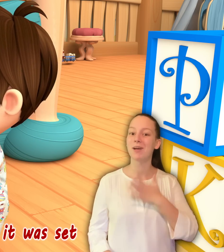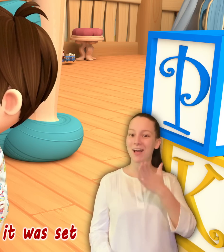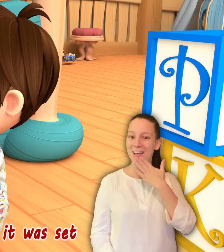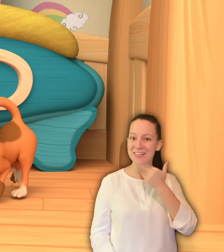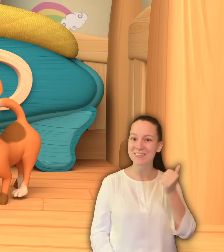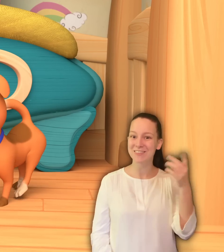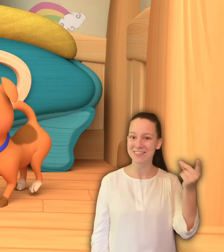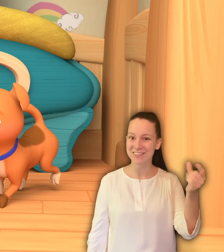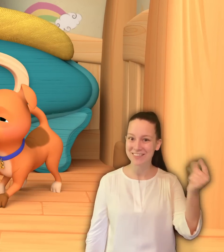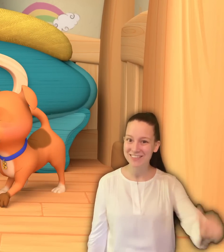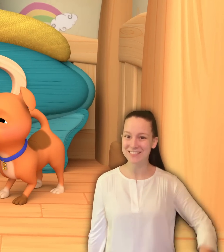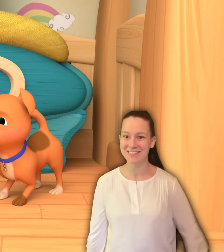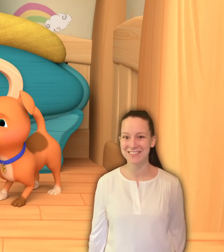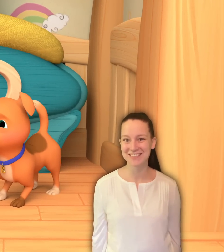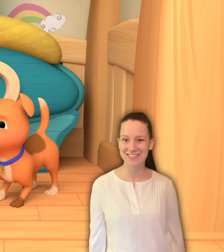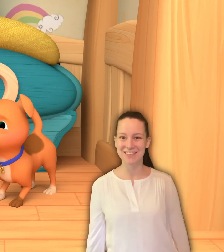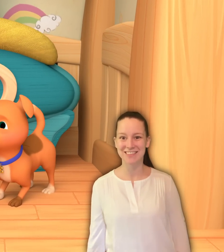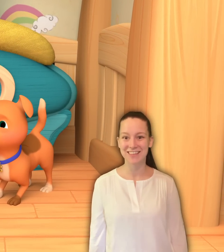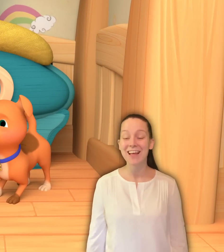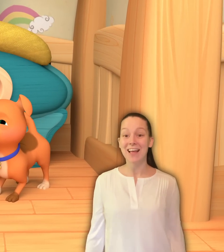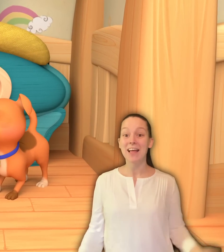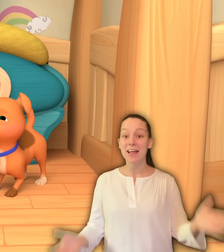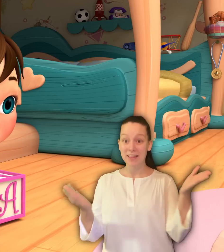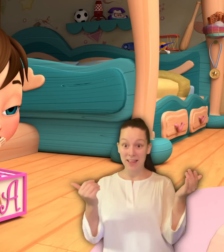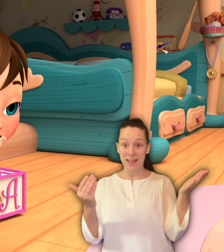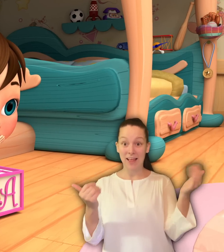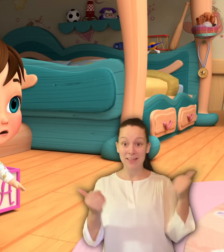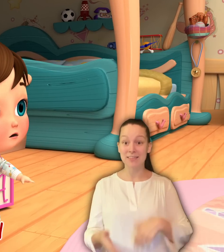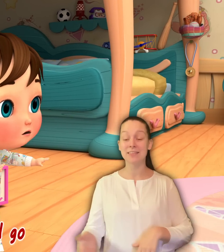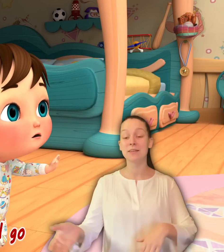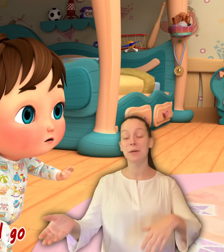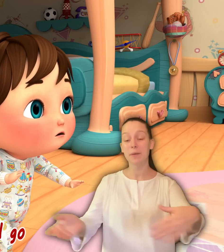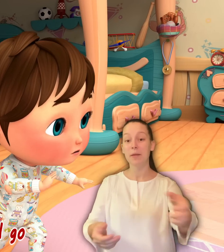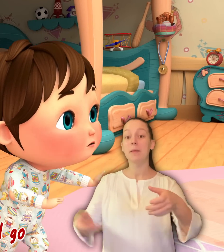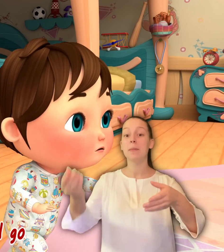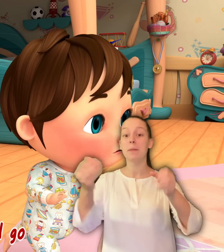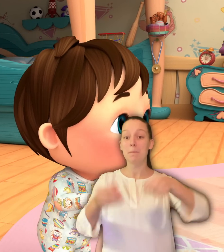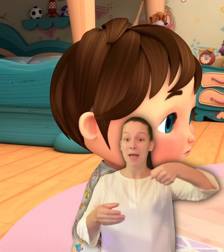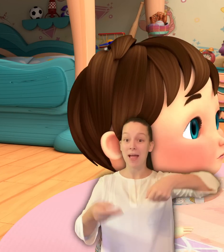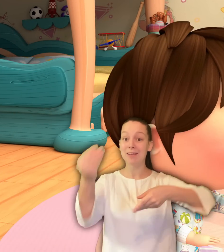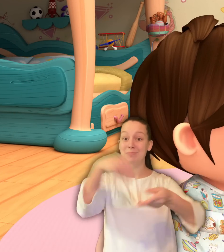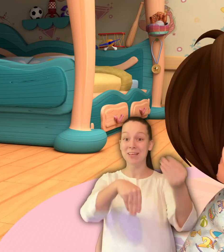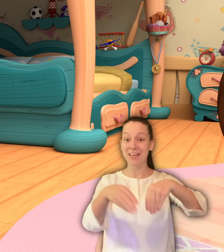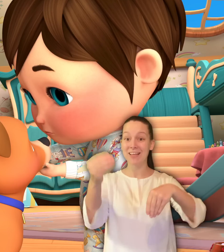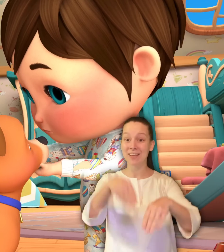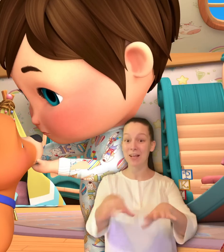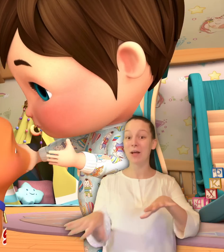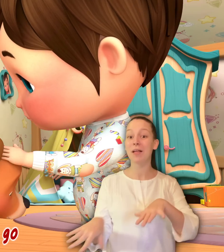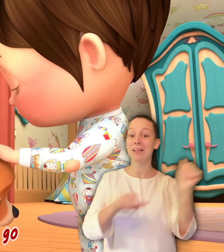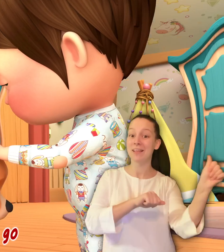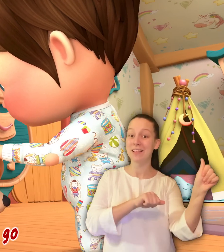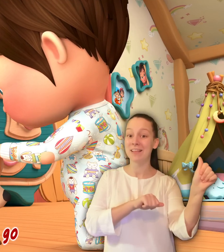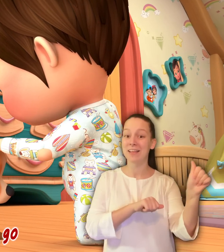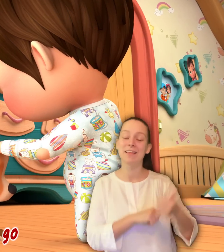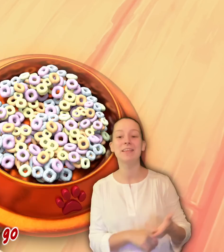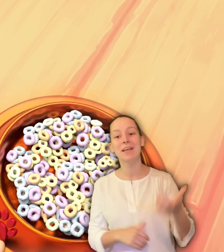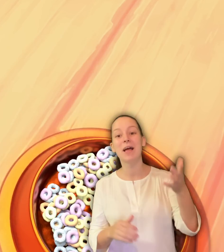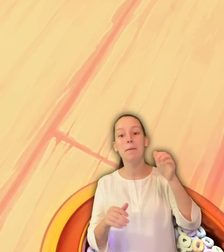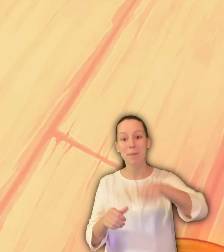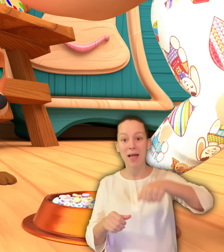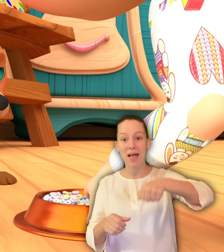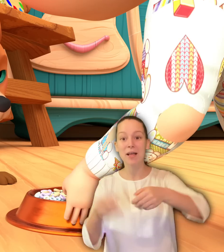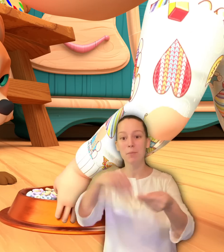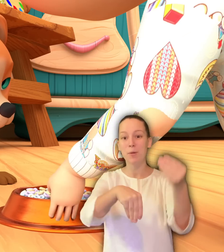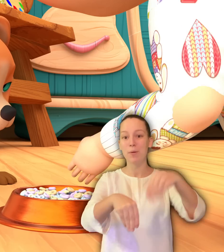was set, my sweet puppy. Let's pack our bag and go, bag and go, bag and